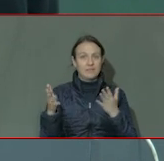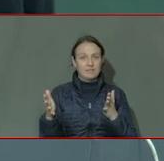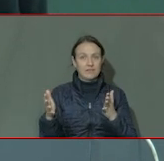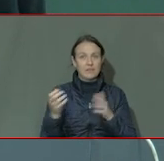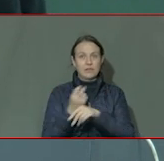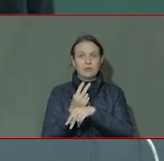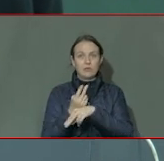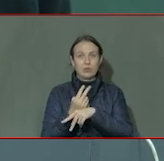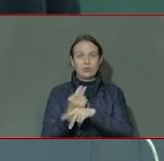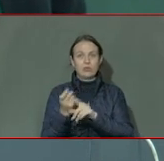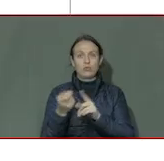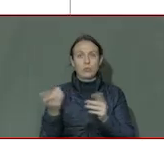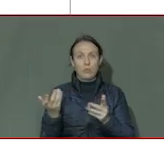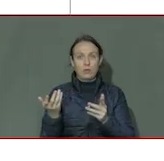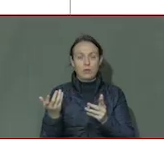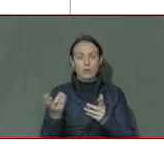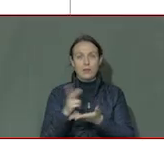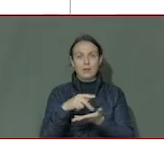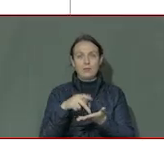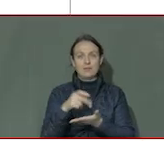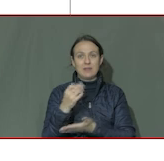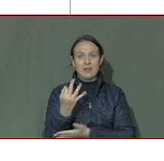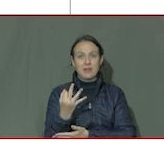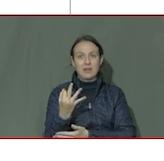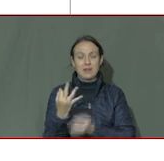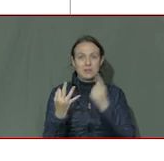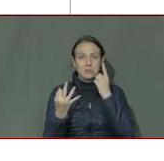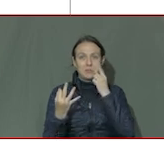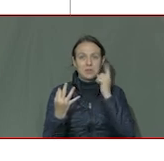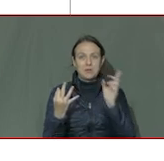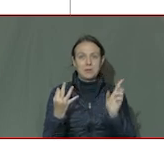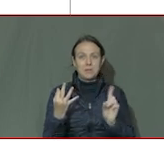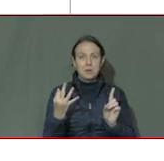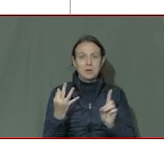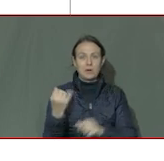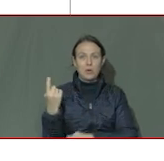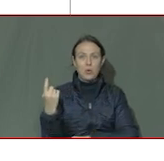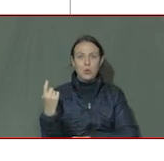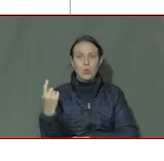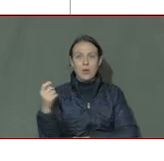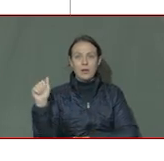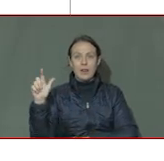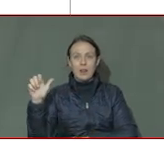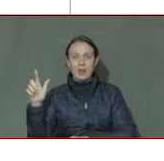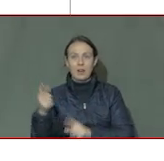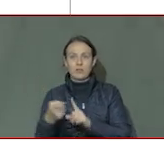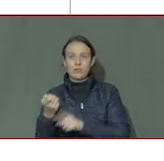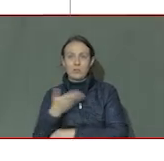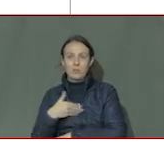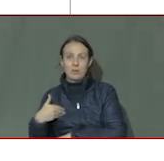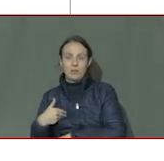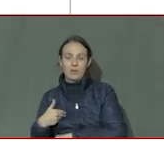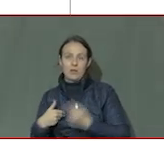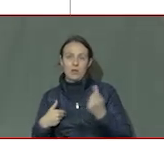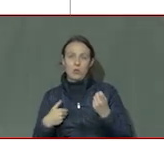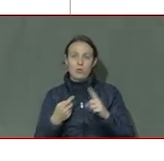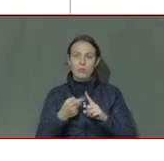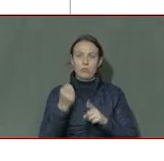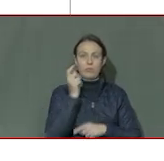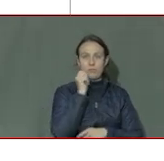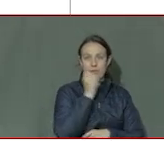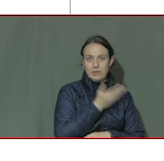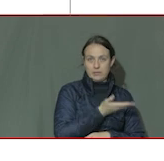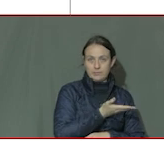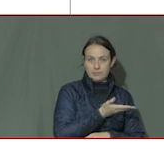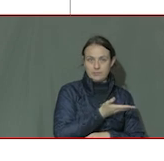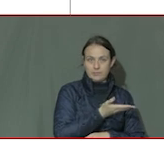Ne? At position number 3, we can see that one allele is from the mother and one allele is from the